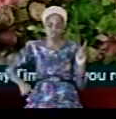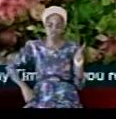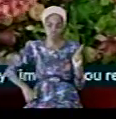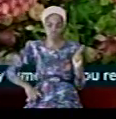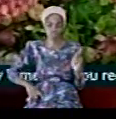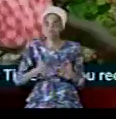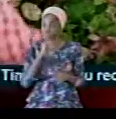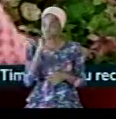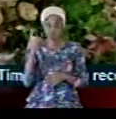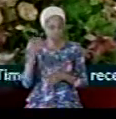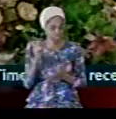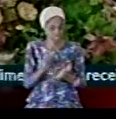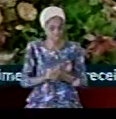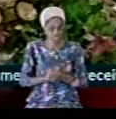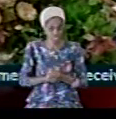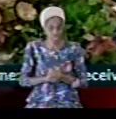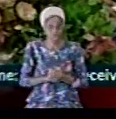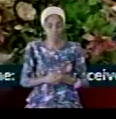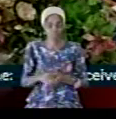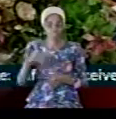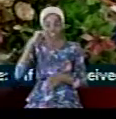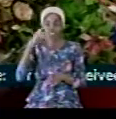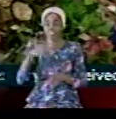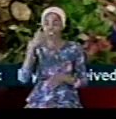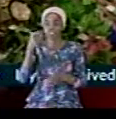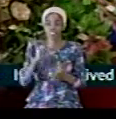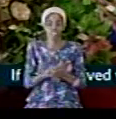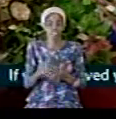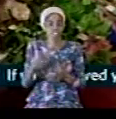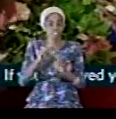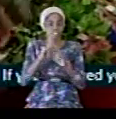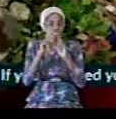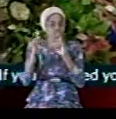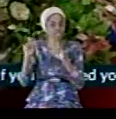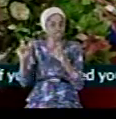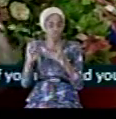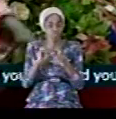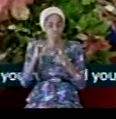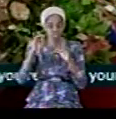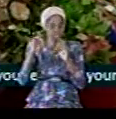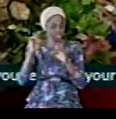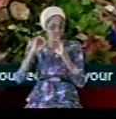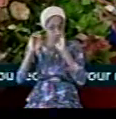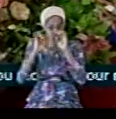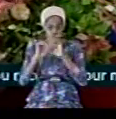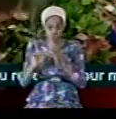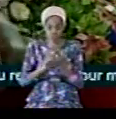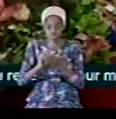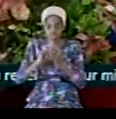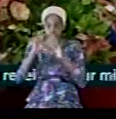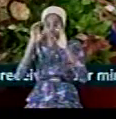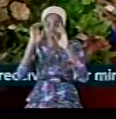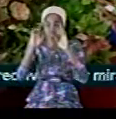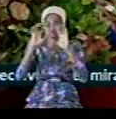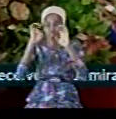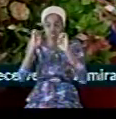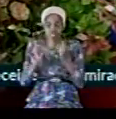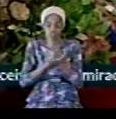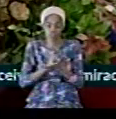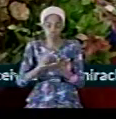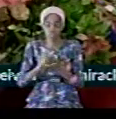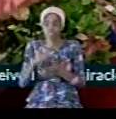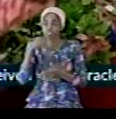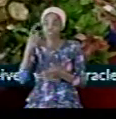Not only that, he said the test, the paper where they do for exam, he said she got A. And he said many people fail